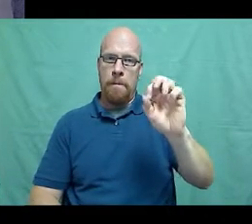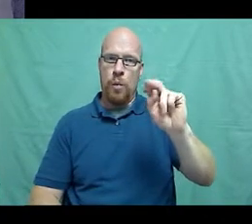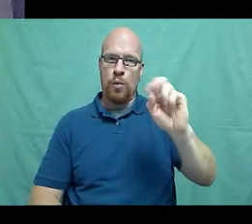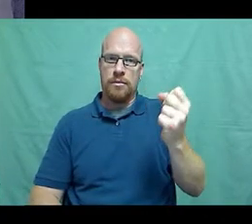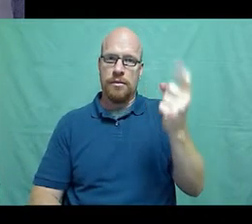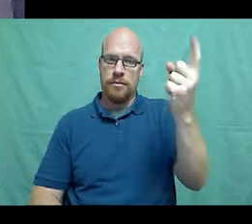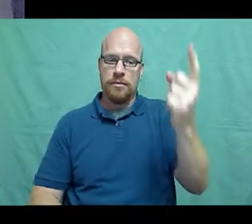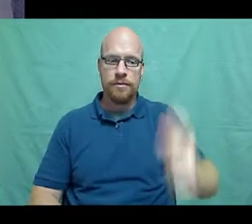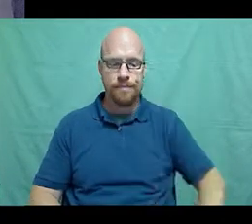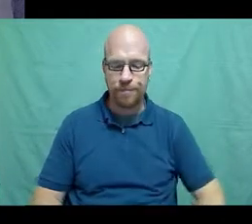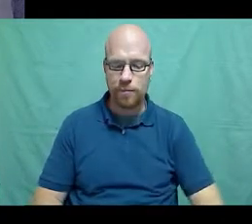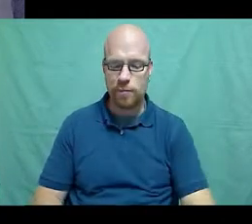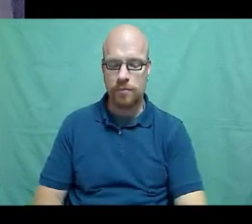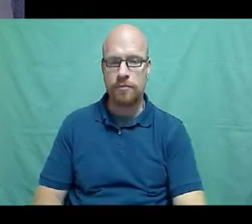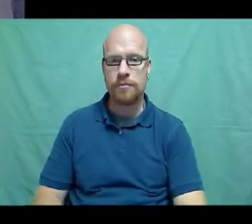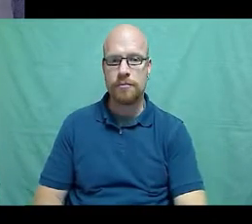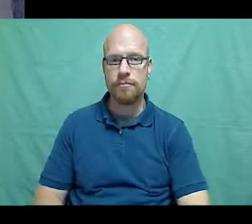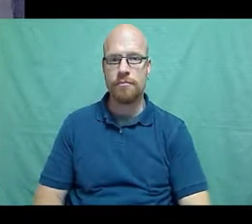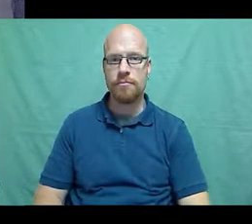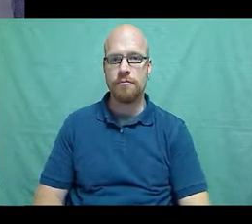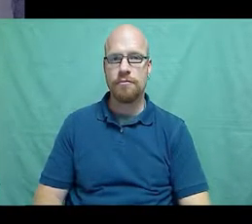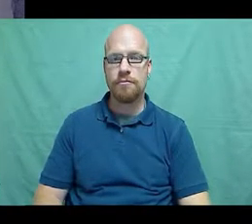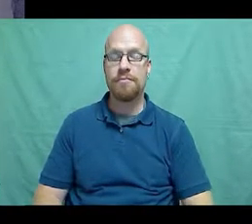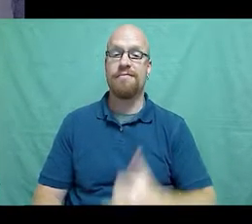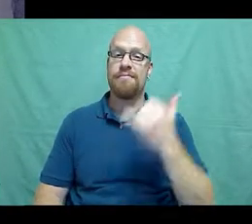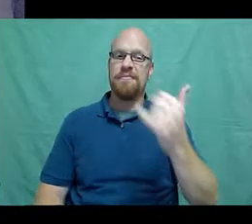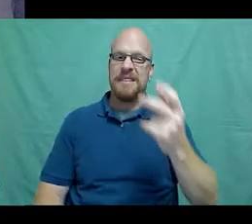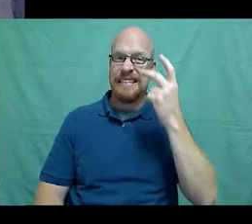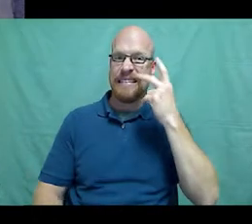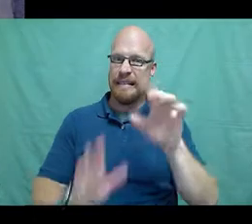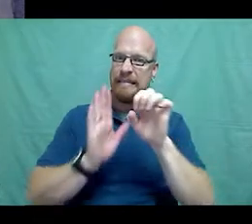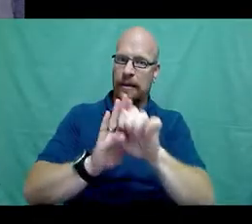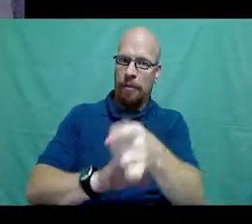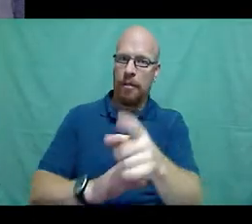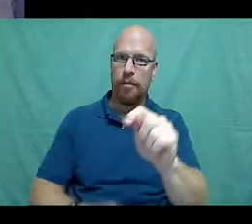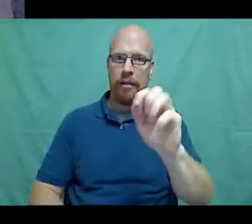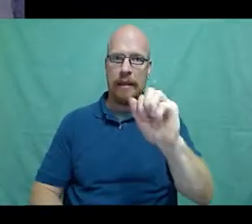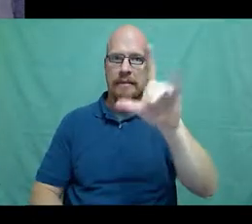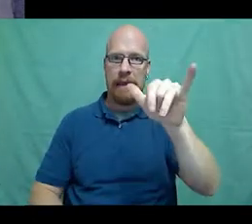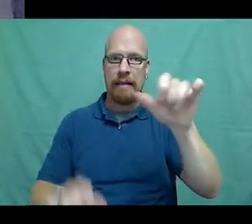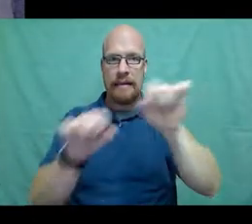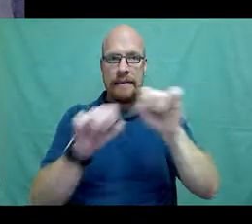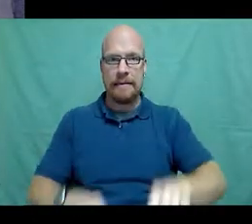days apiece, all based upon the full moon schedule.